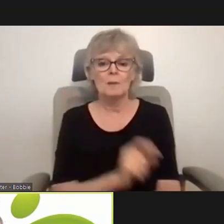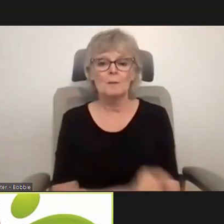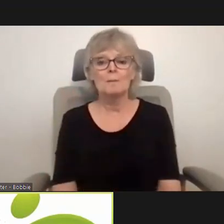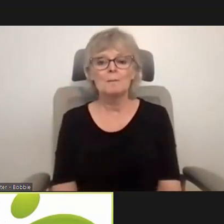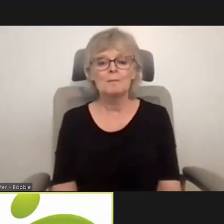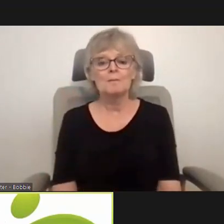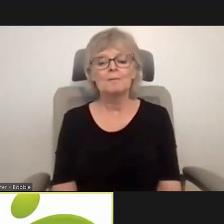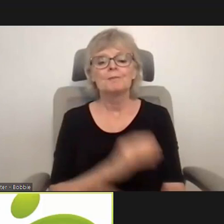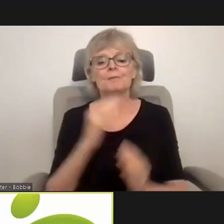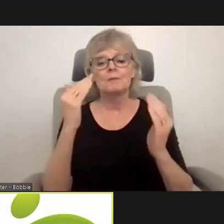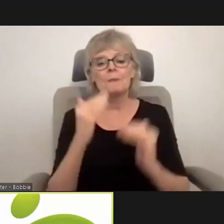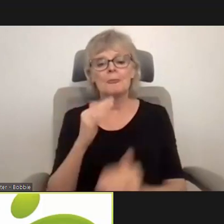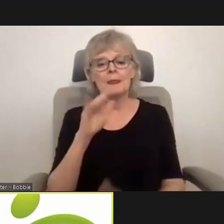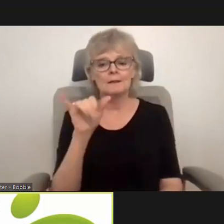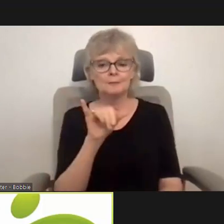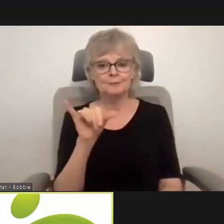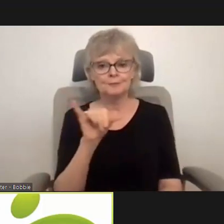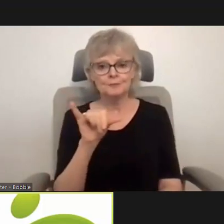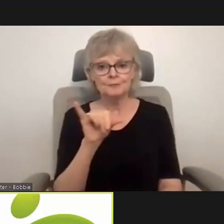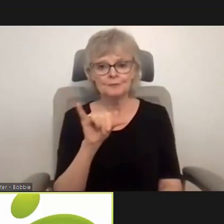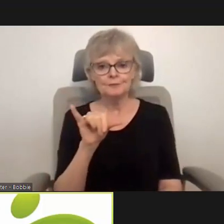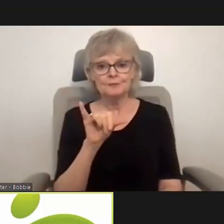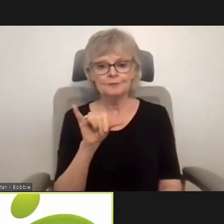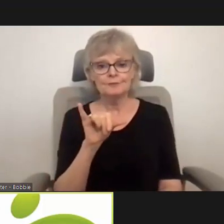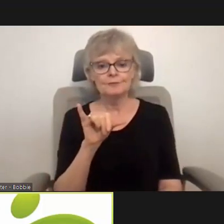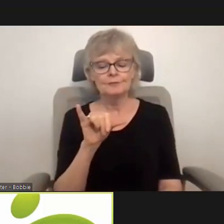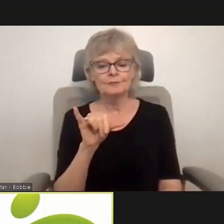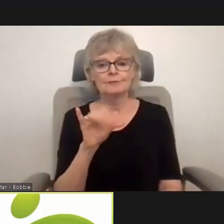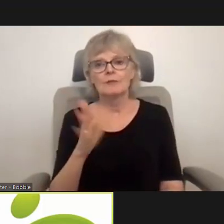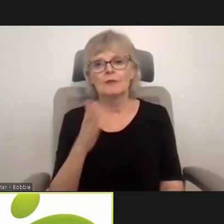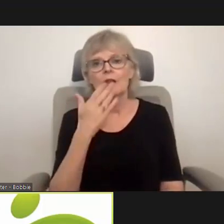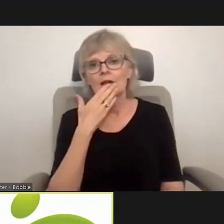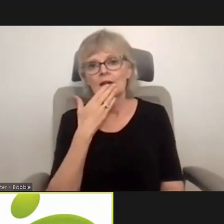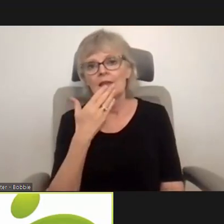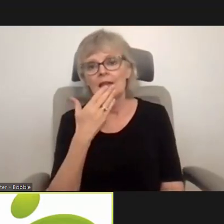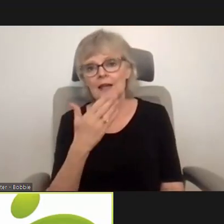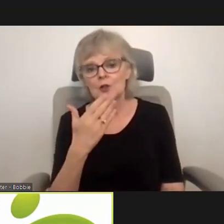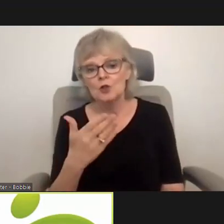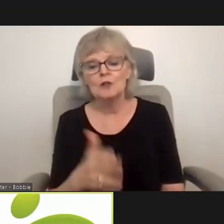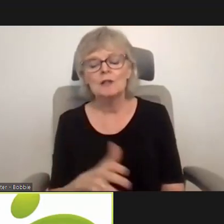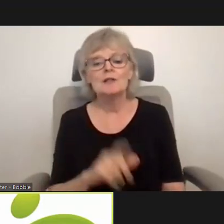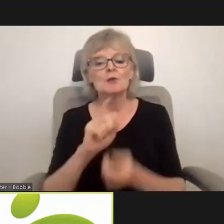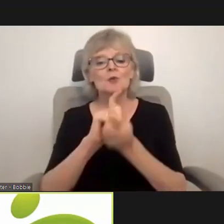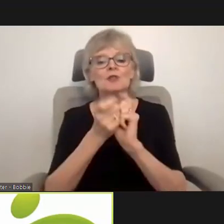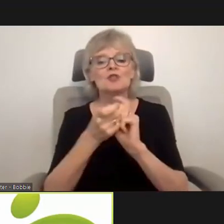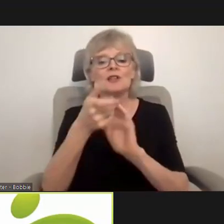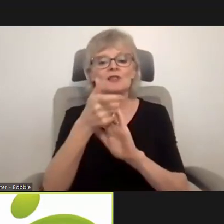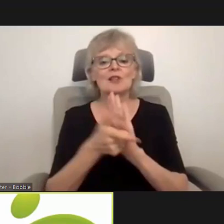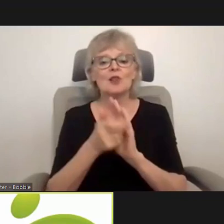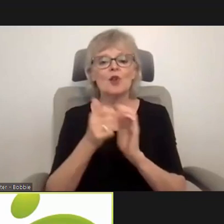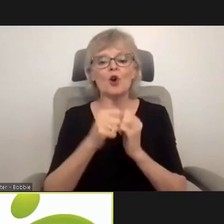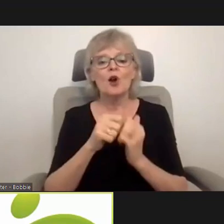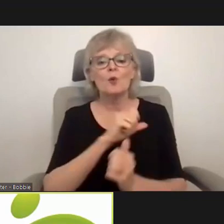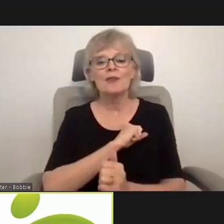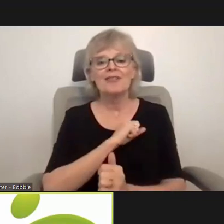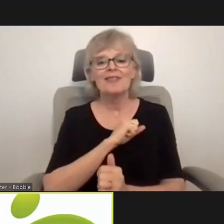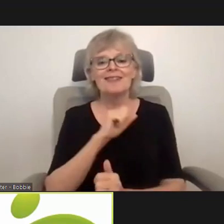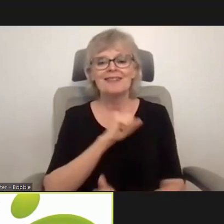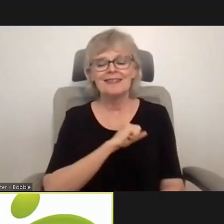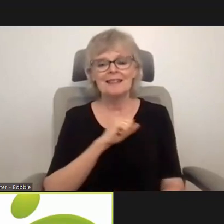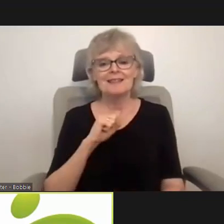We also were able to, thank goodness, change the law with Senate Bill 94,